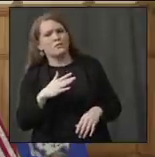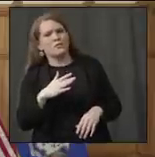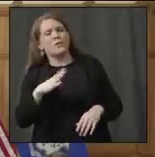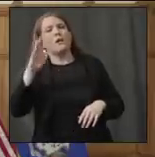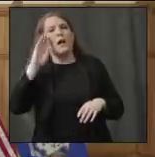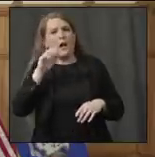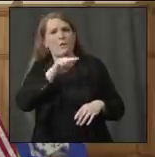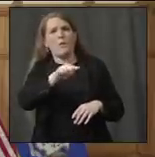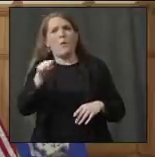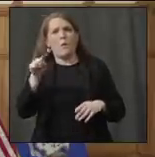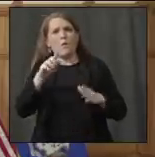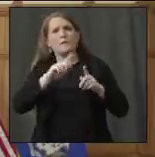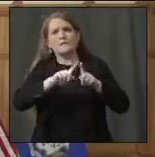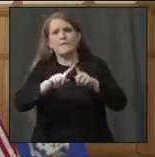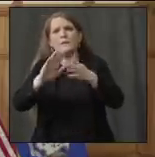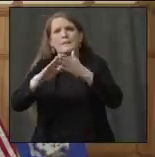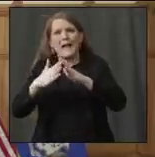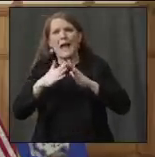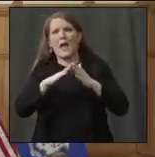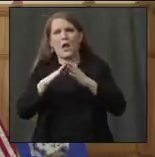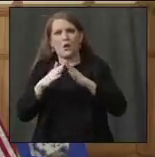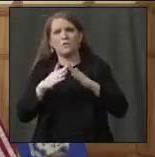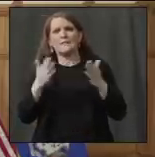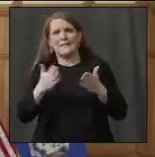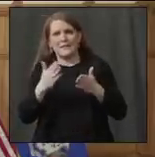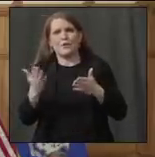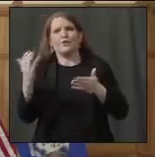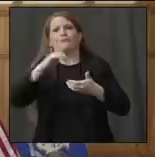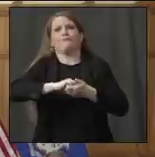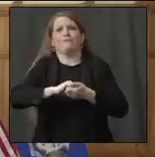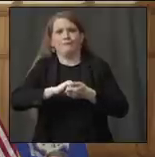to get more federal